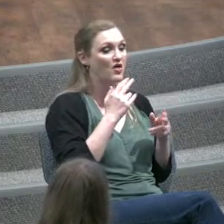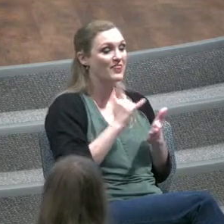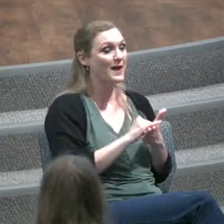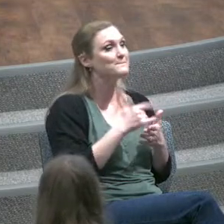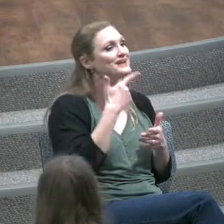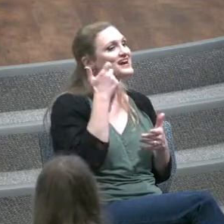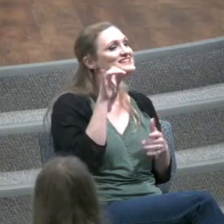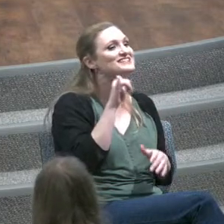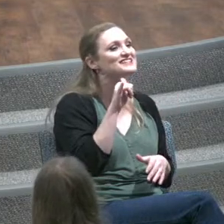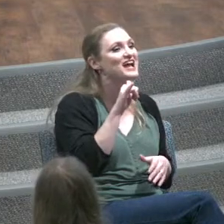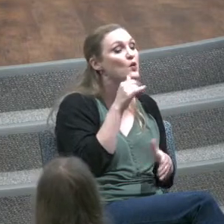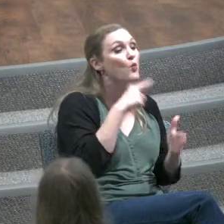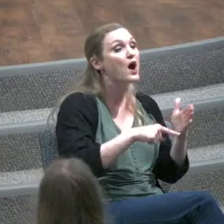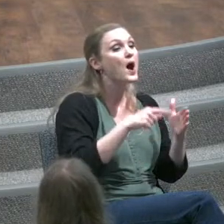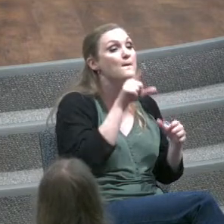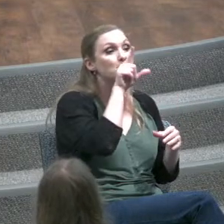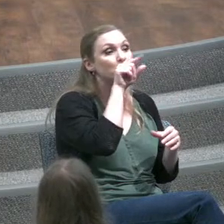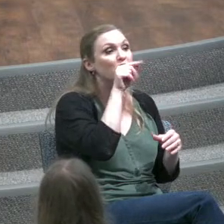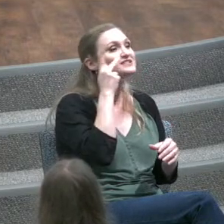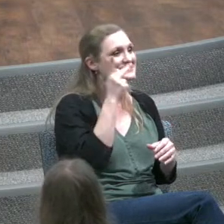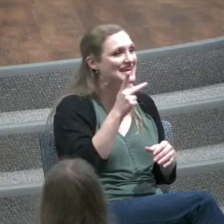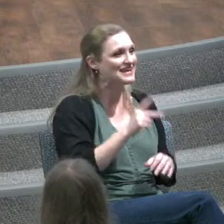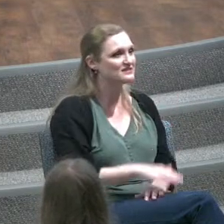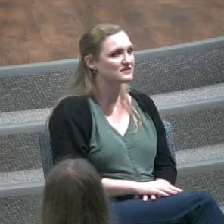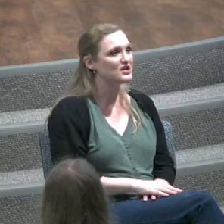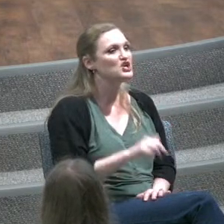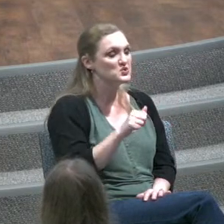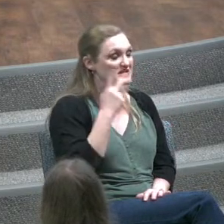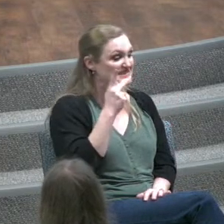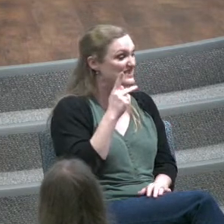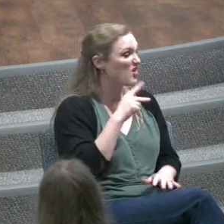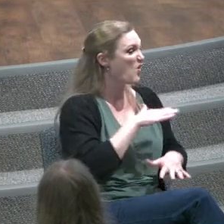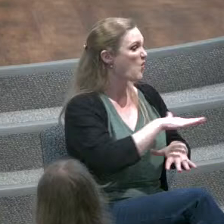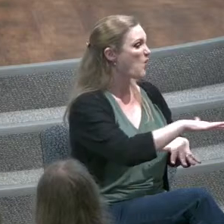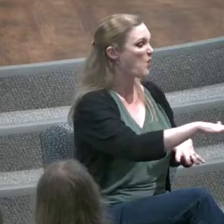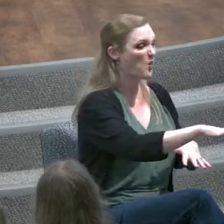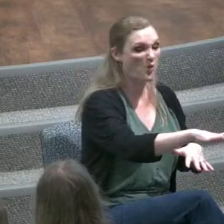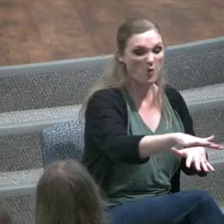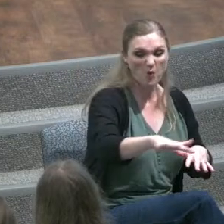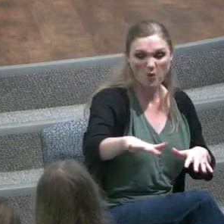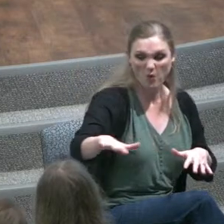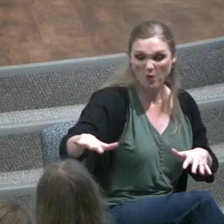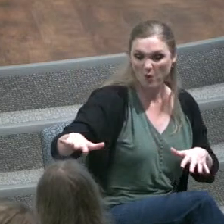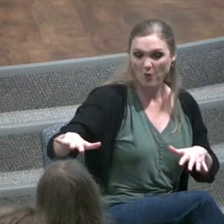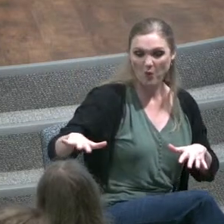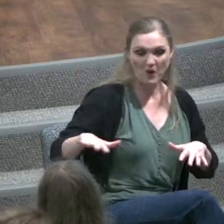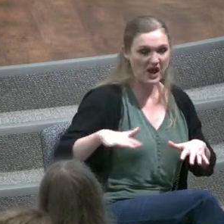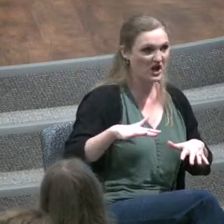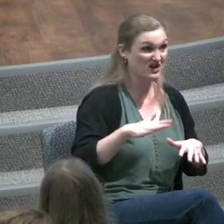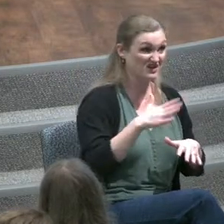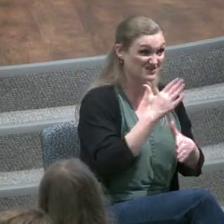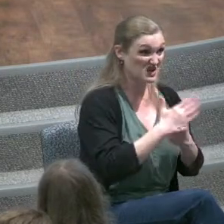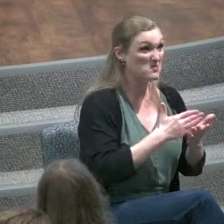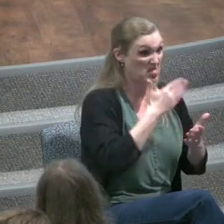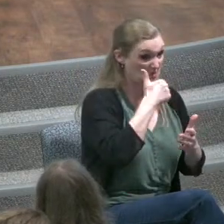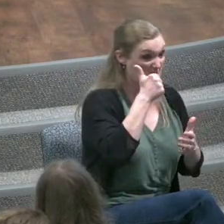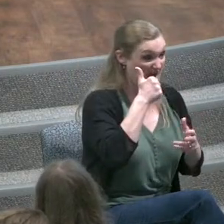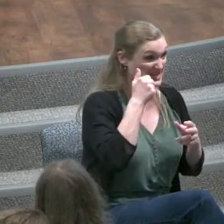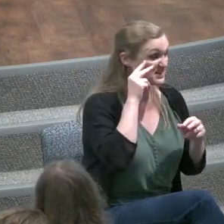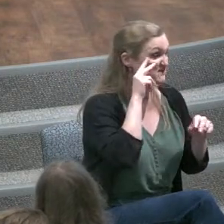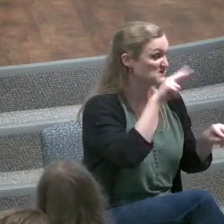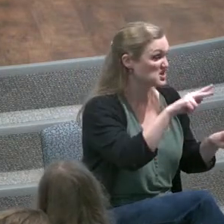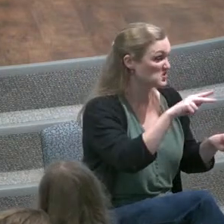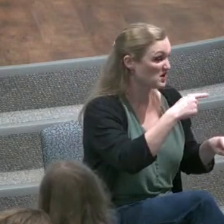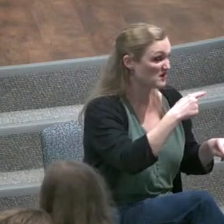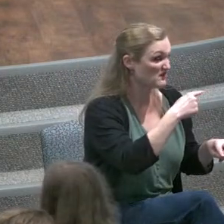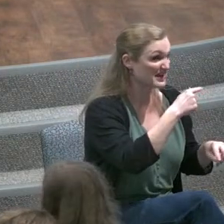like a bird's eye view. I mean, it just really, you can see the whole region. It's something, probably the best view of Galilee that I